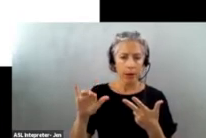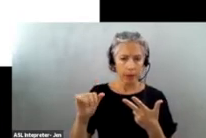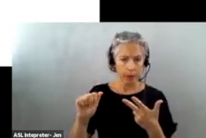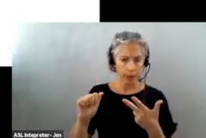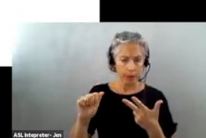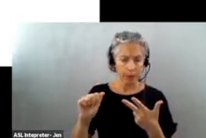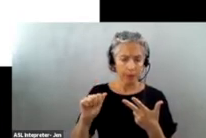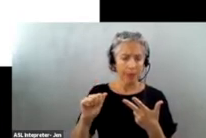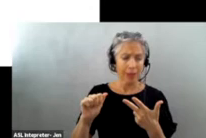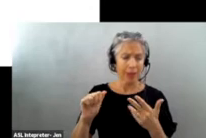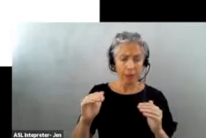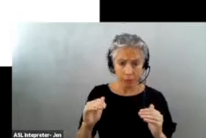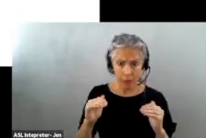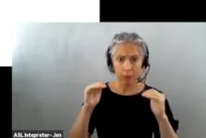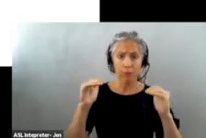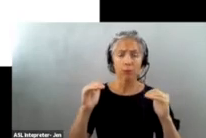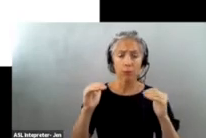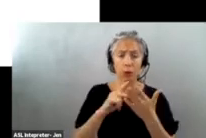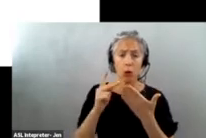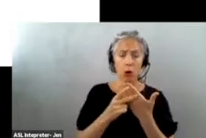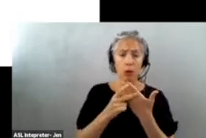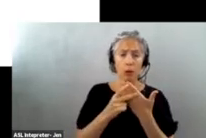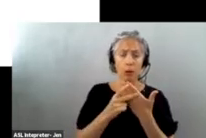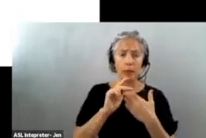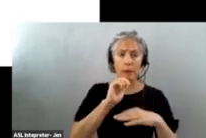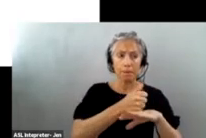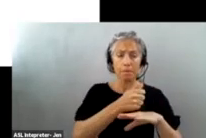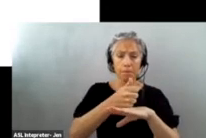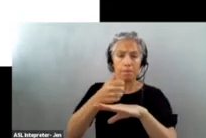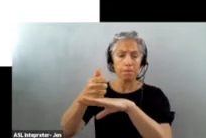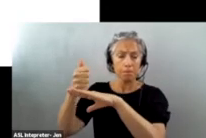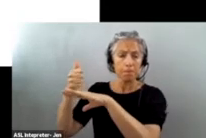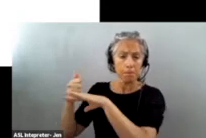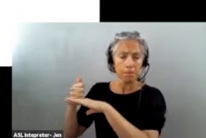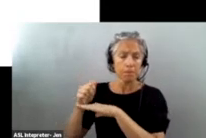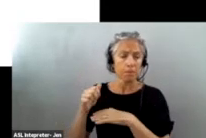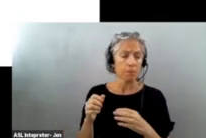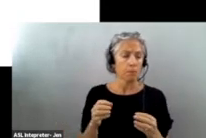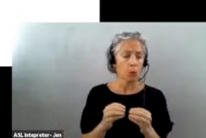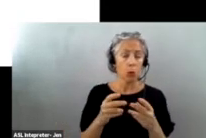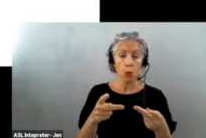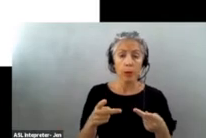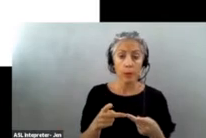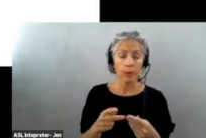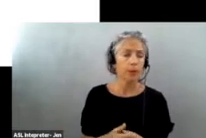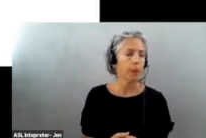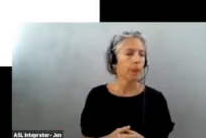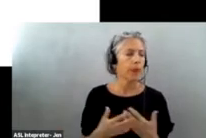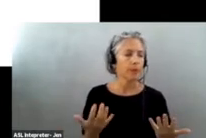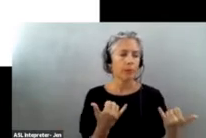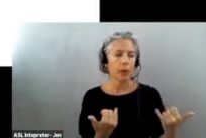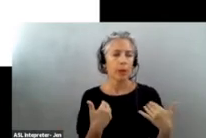this program and then see if we can scale it up. So this is where we are now. We have, as you see,